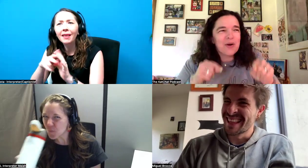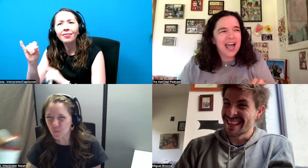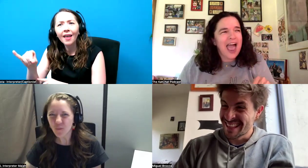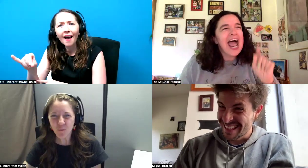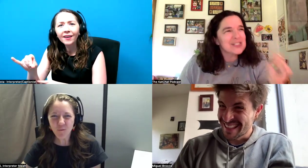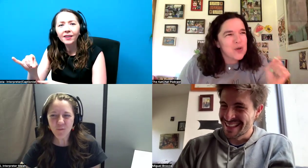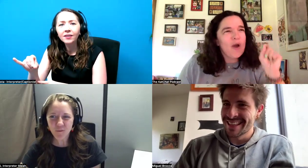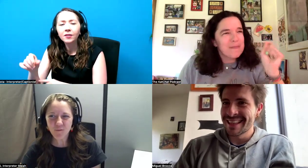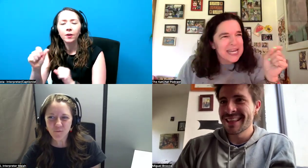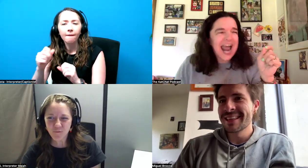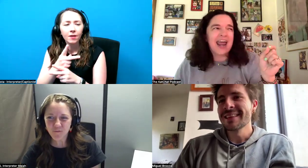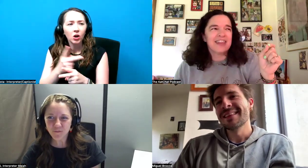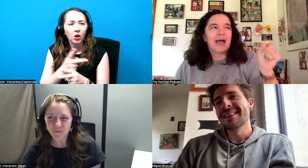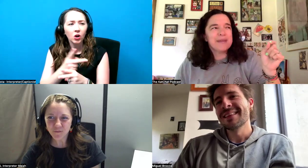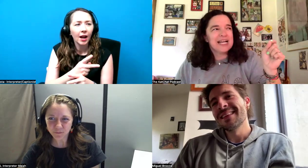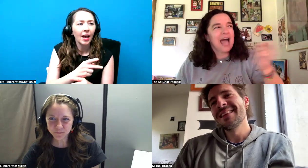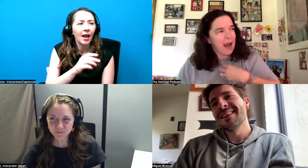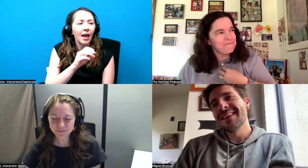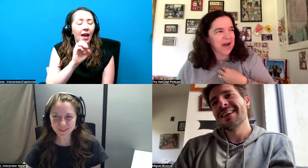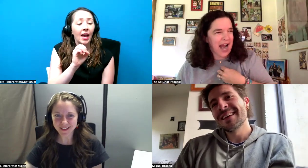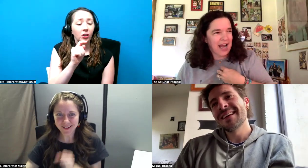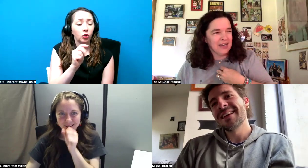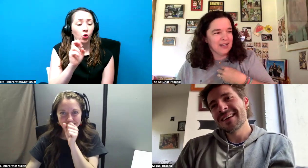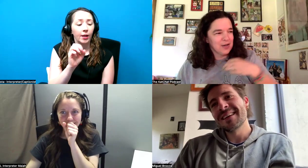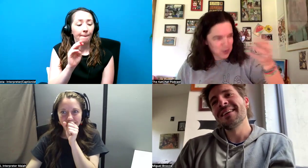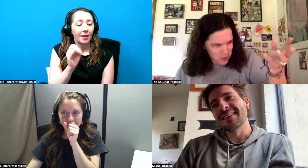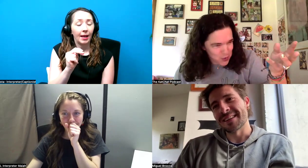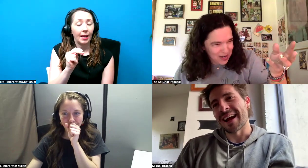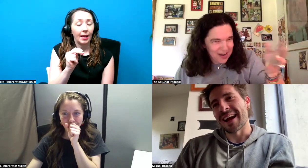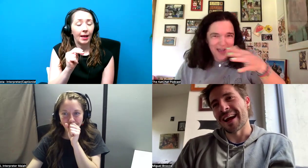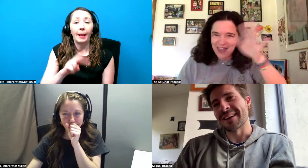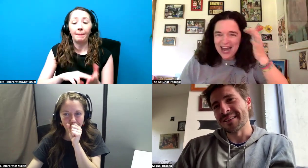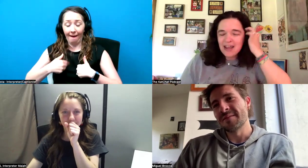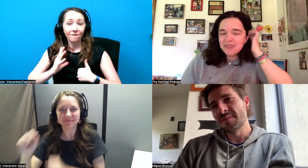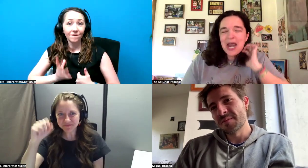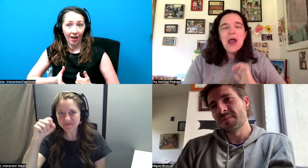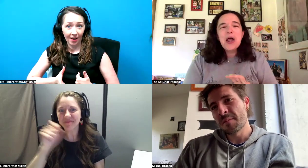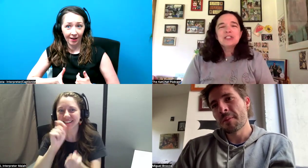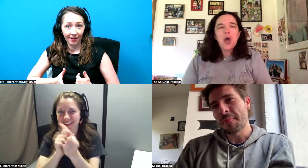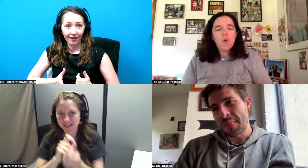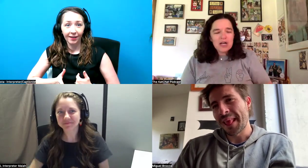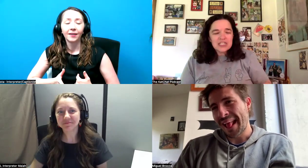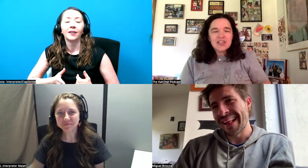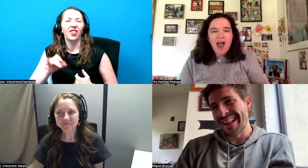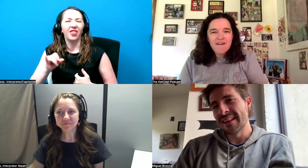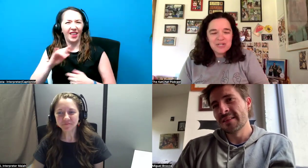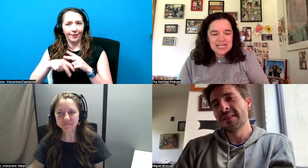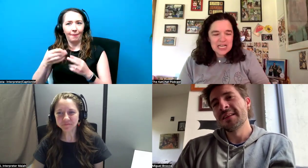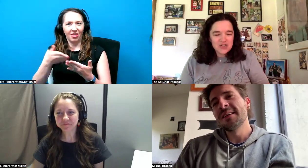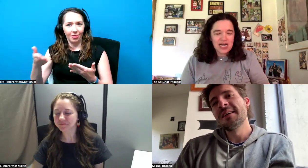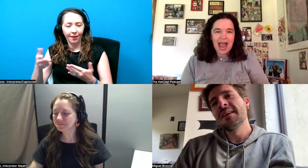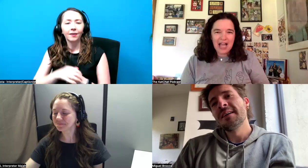on between the Estoy Bien. That means I'm fine. Dude, exactly. that kind of thing. So was it